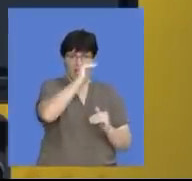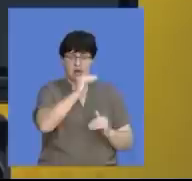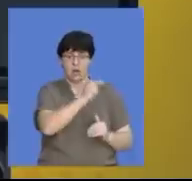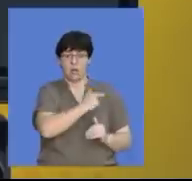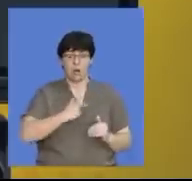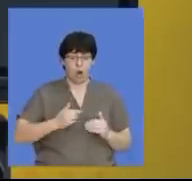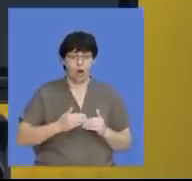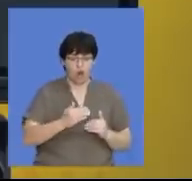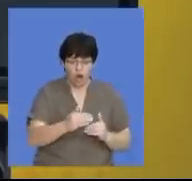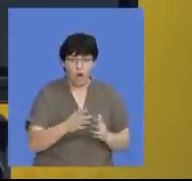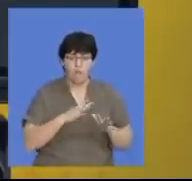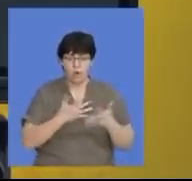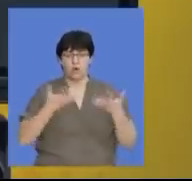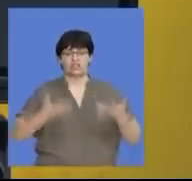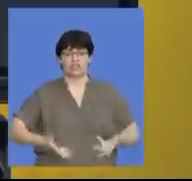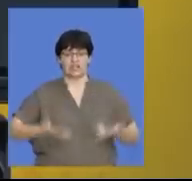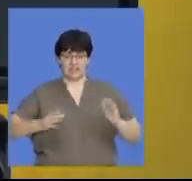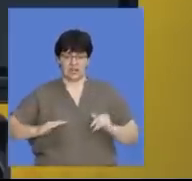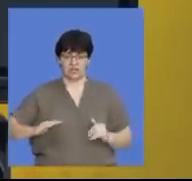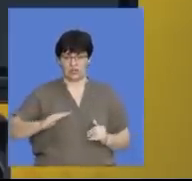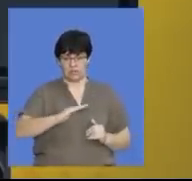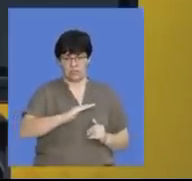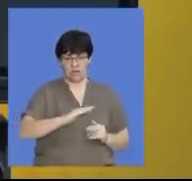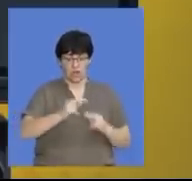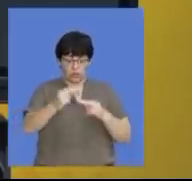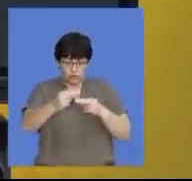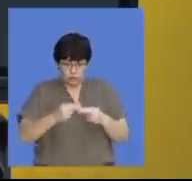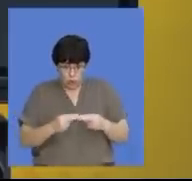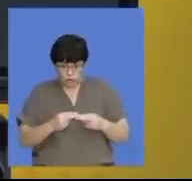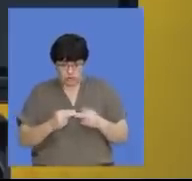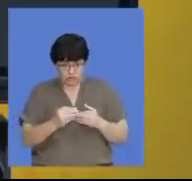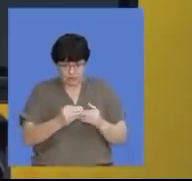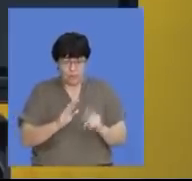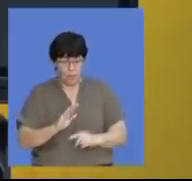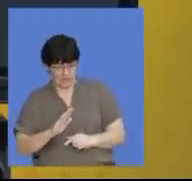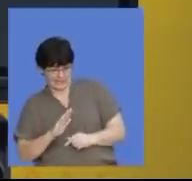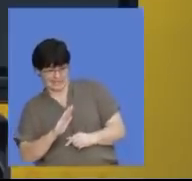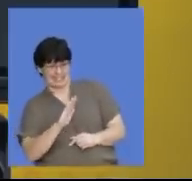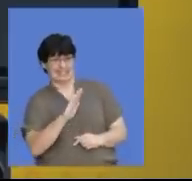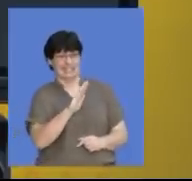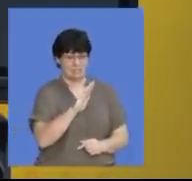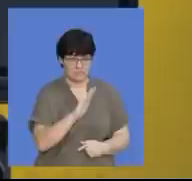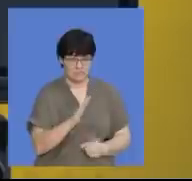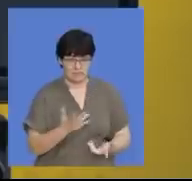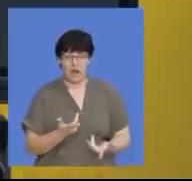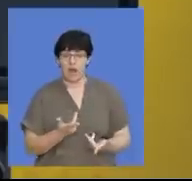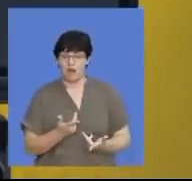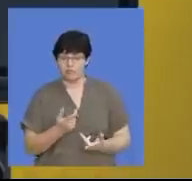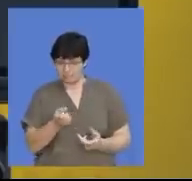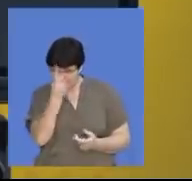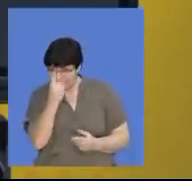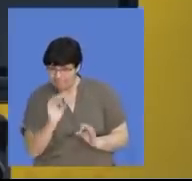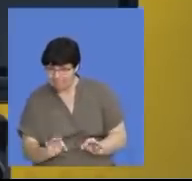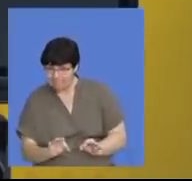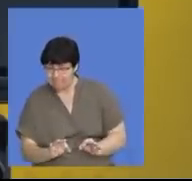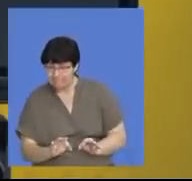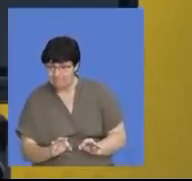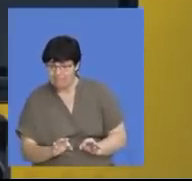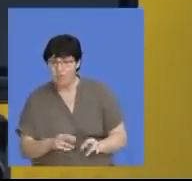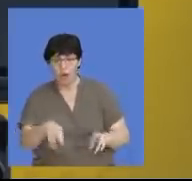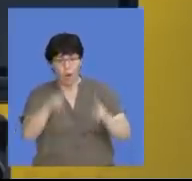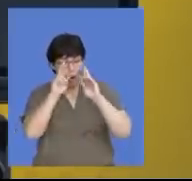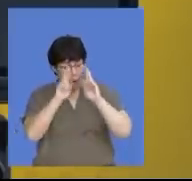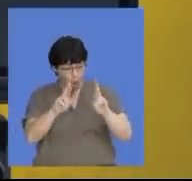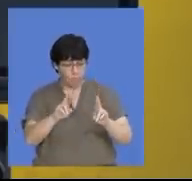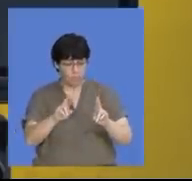distance, the more gentle the slope. The shorter the distance, the more steeper the slope. Are you getting it, guys? I hope